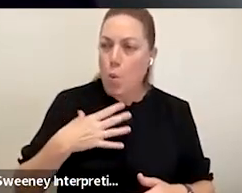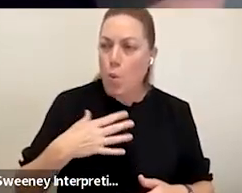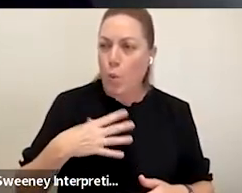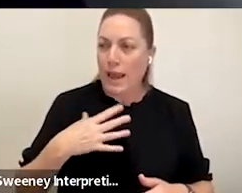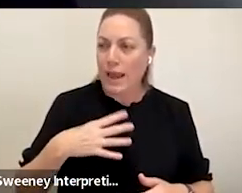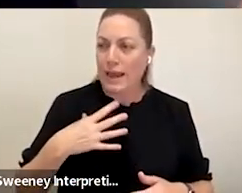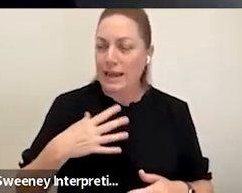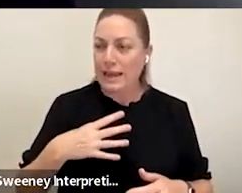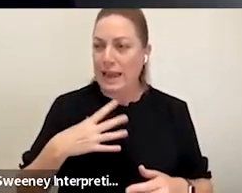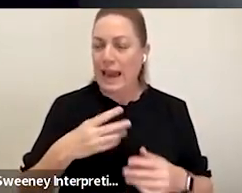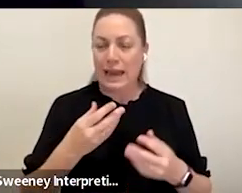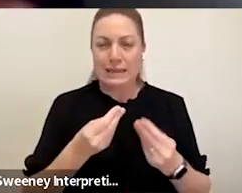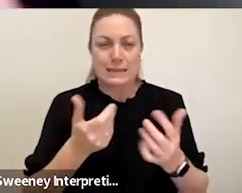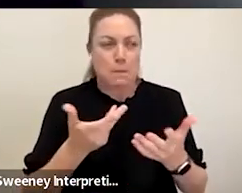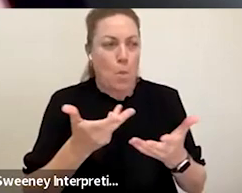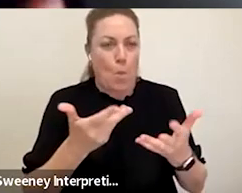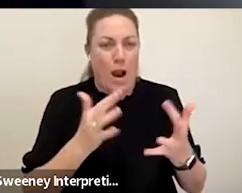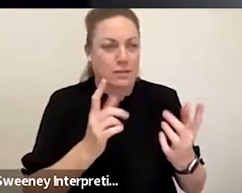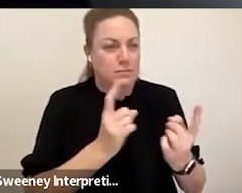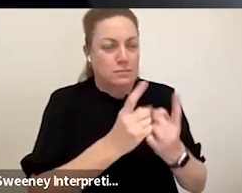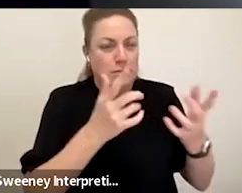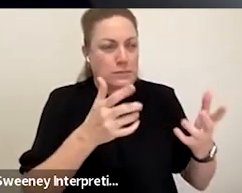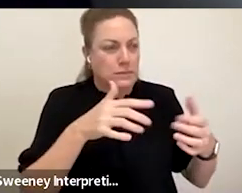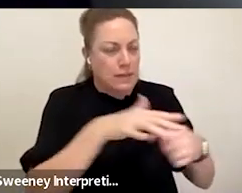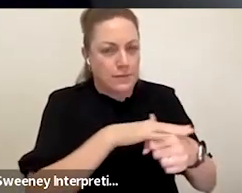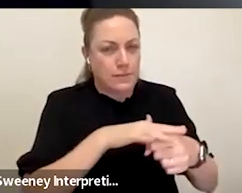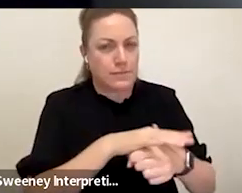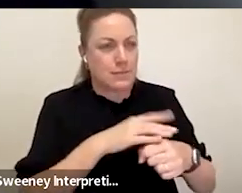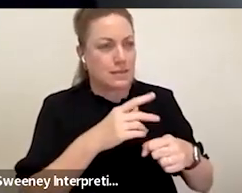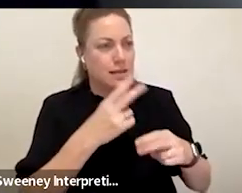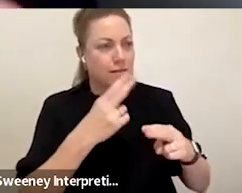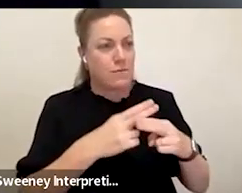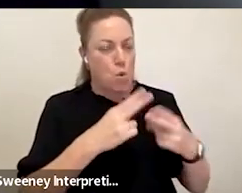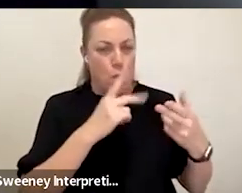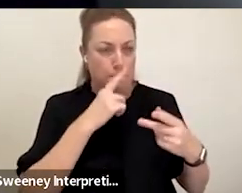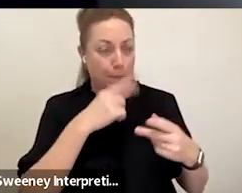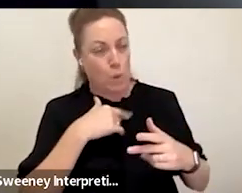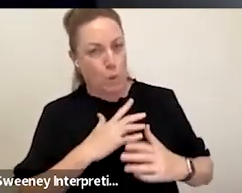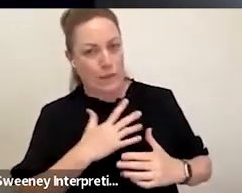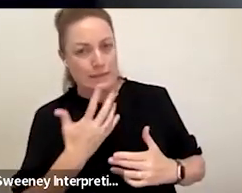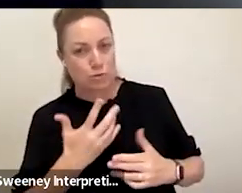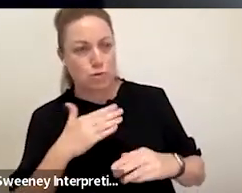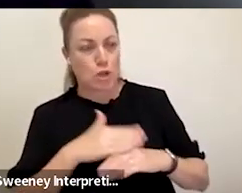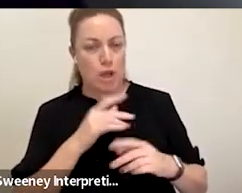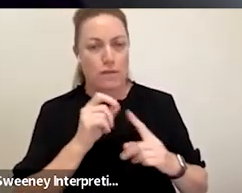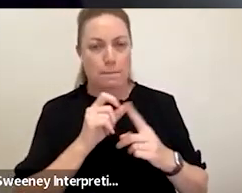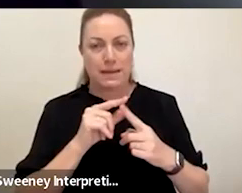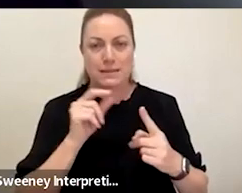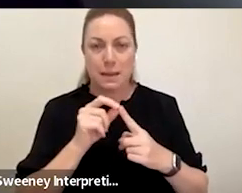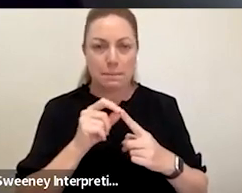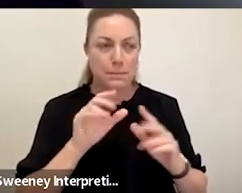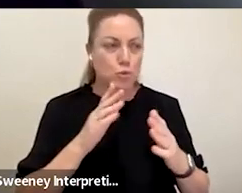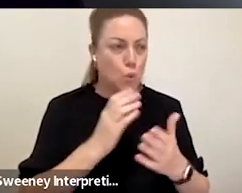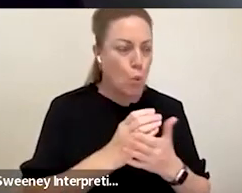PSEP or had just finished the short course, and a little community to practice what we were doing and